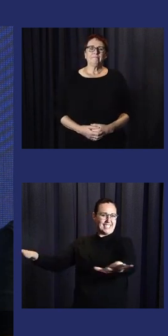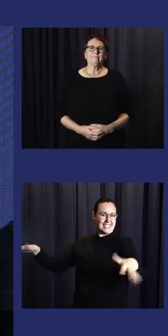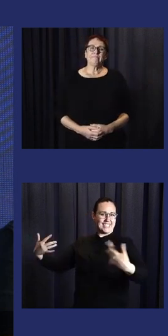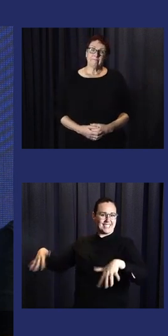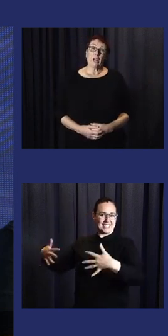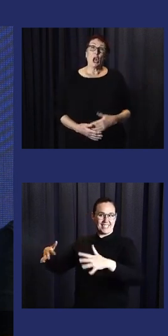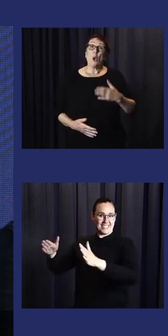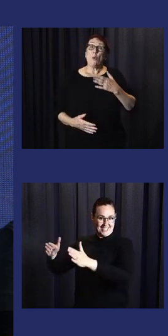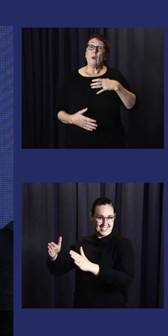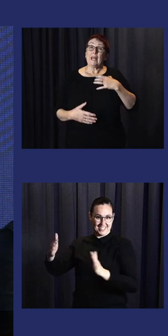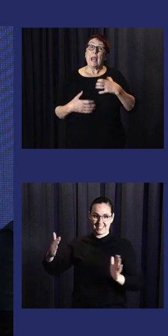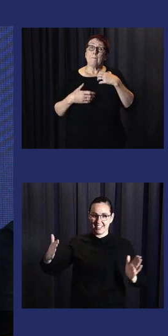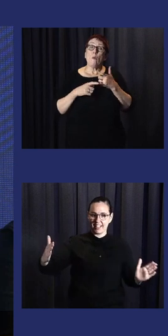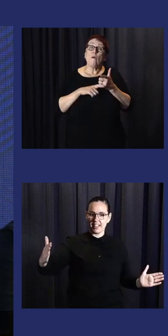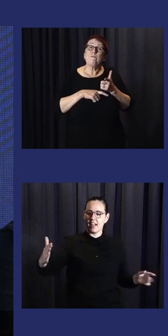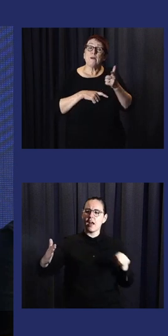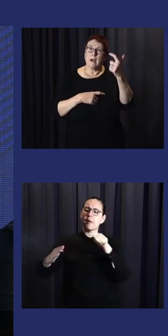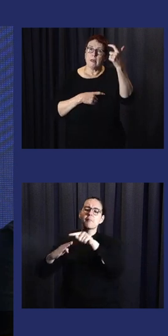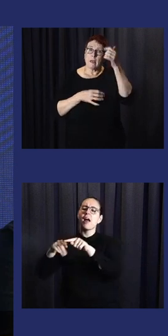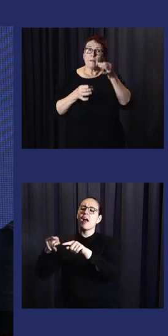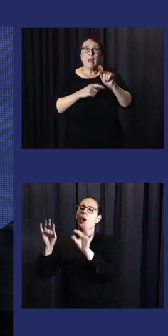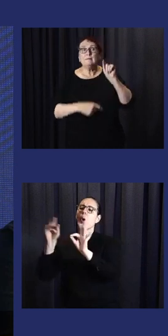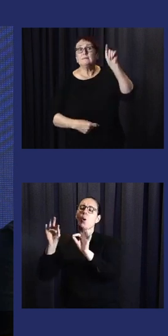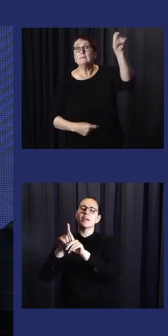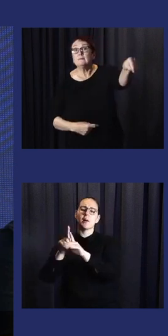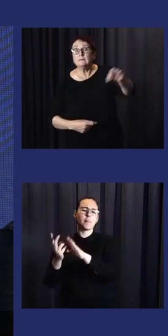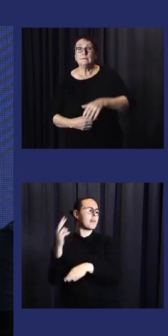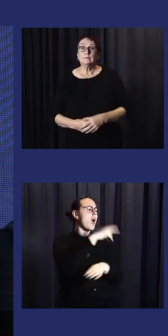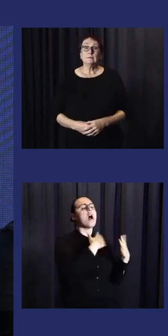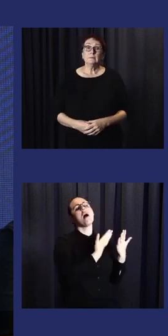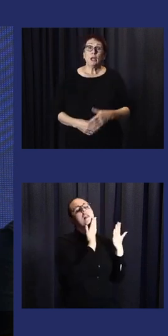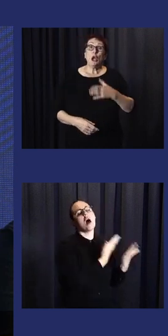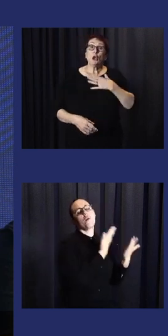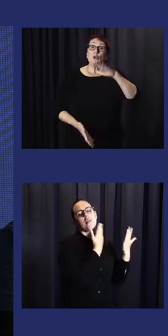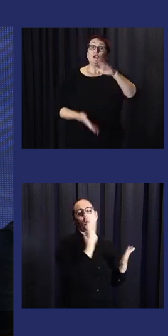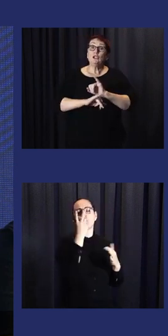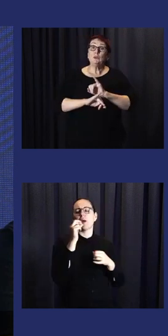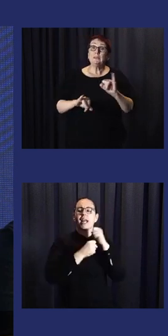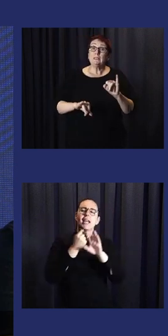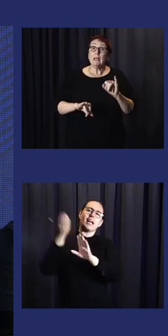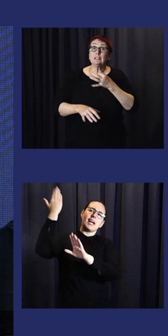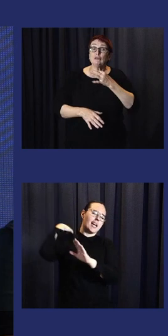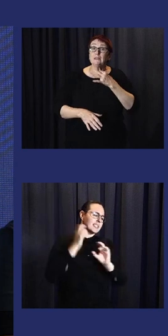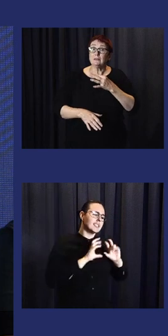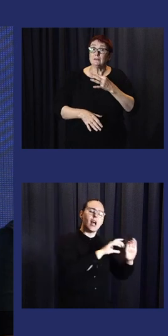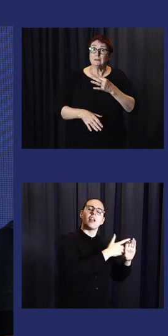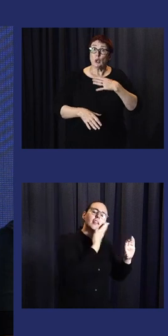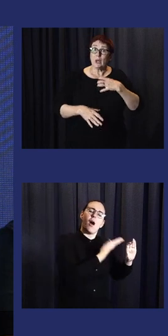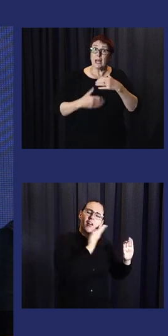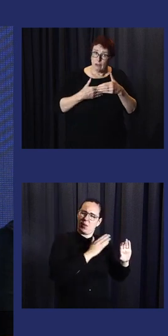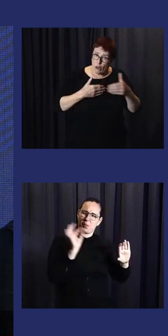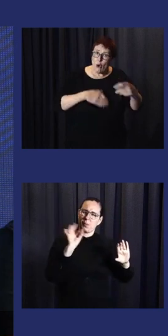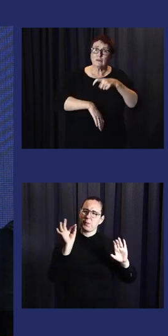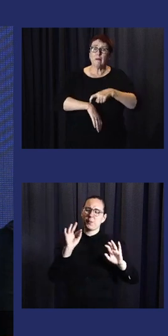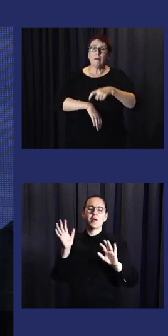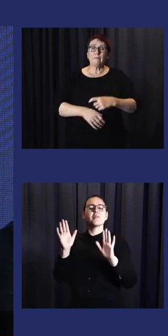we need, because to reduce disaster risk, it takes time. One, to reduce the risk that we have